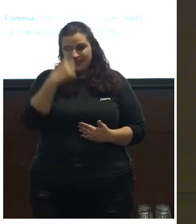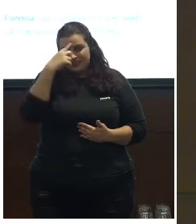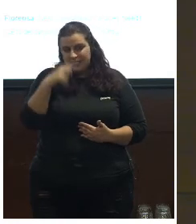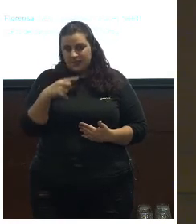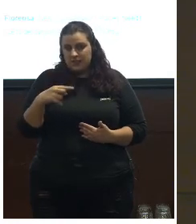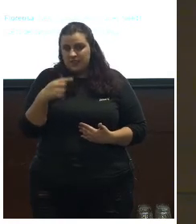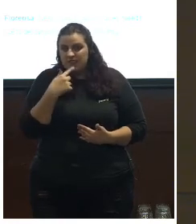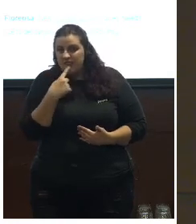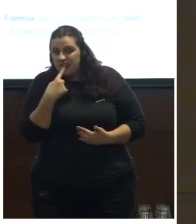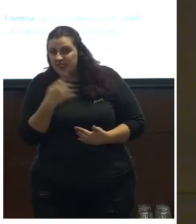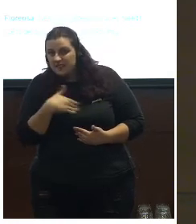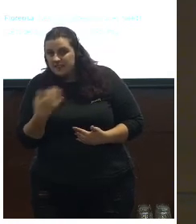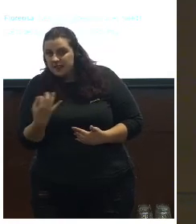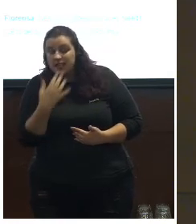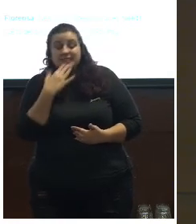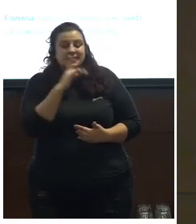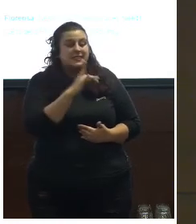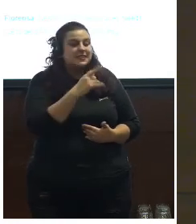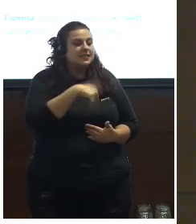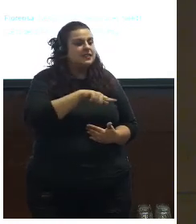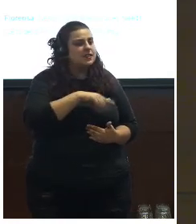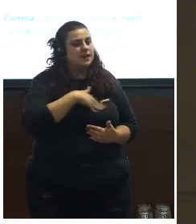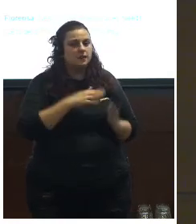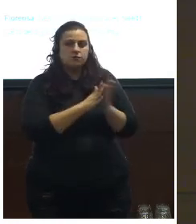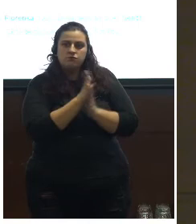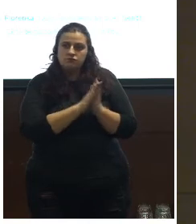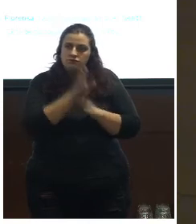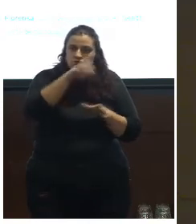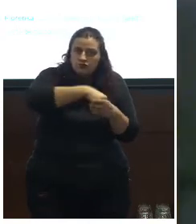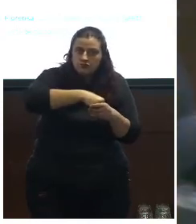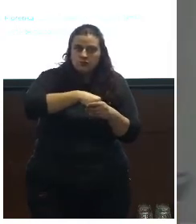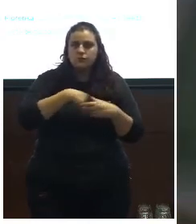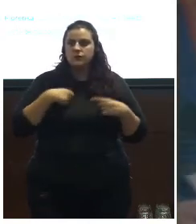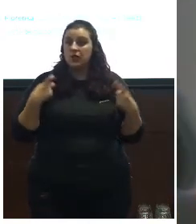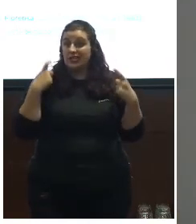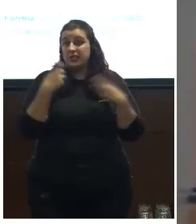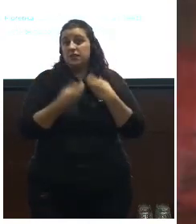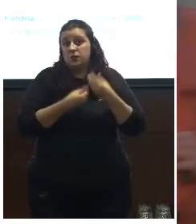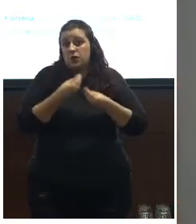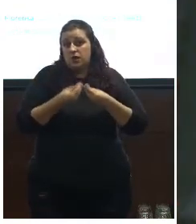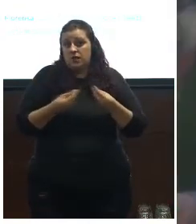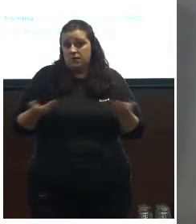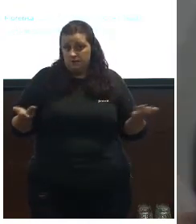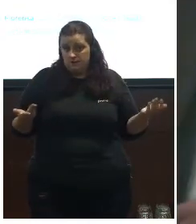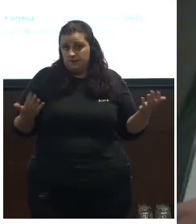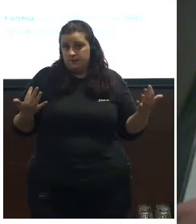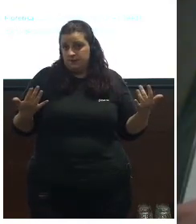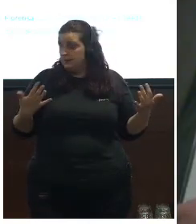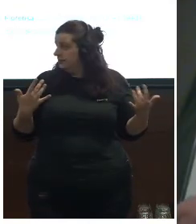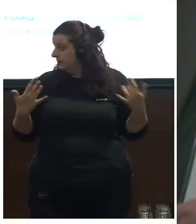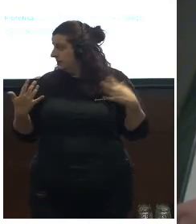guess that's basically what I'm trying to do in a little space with my colleagues. I think